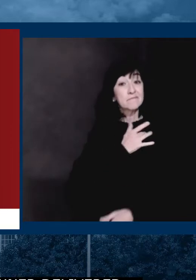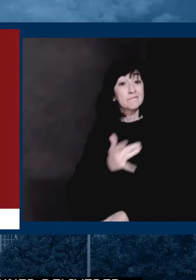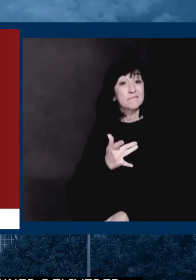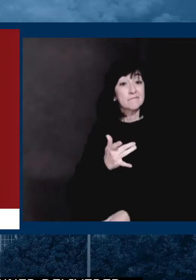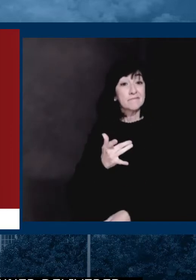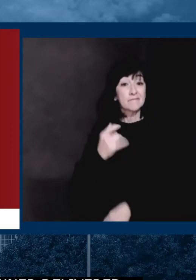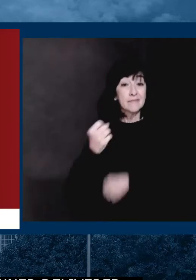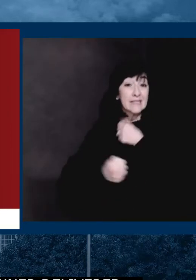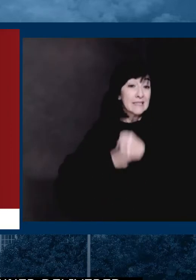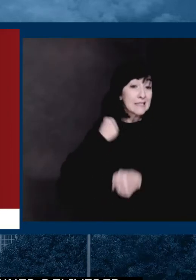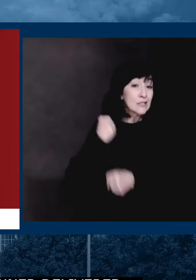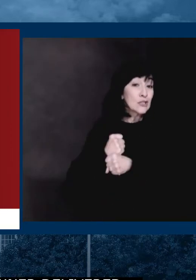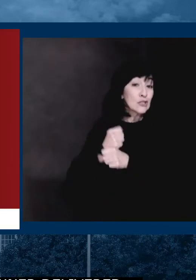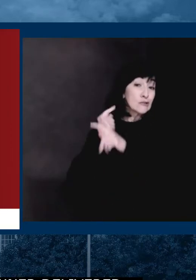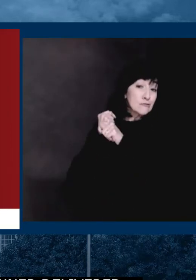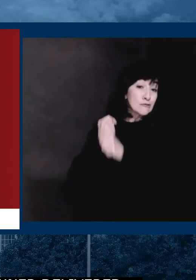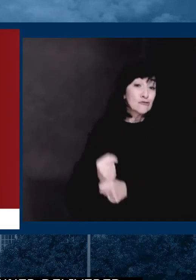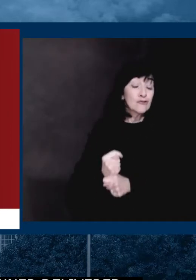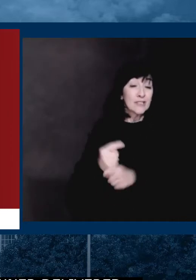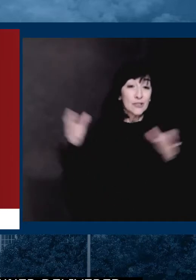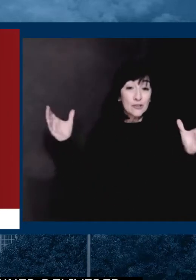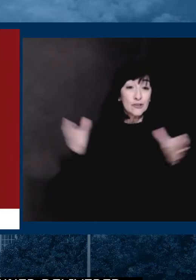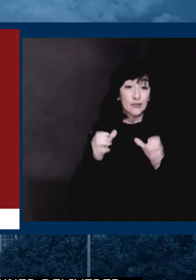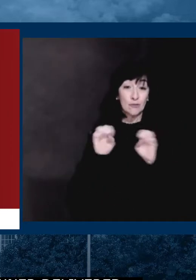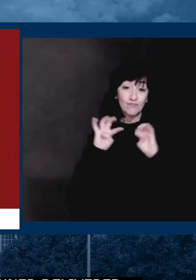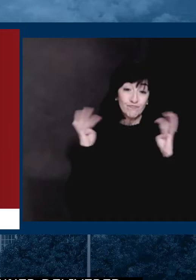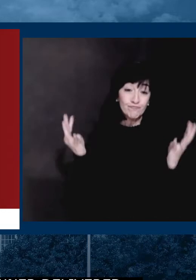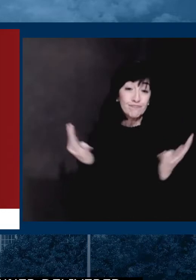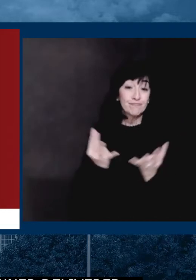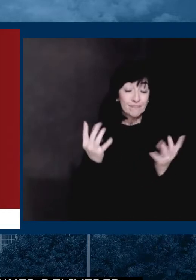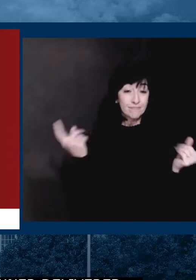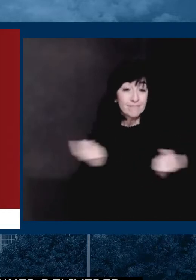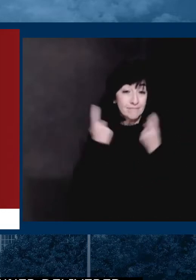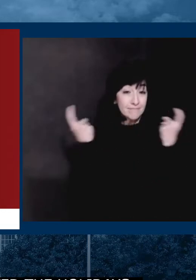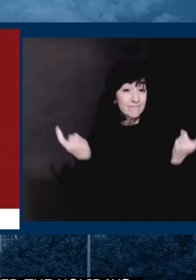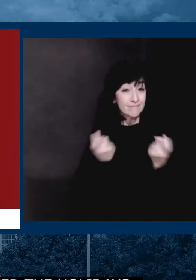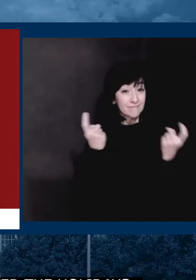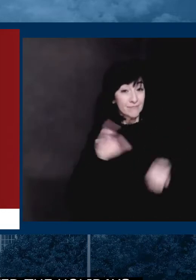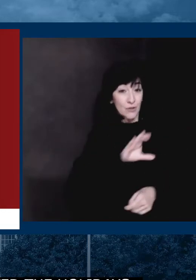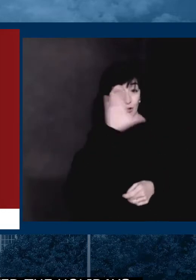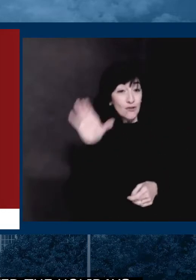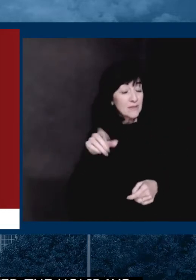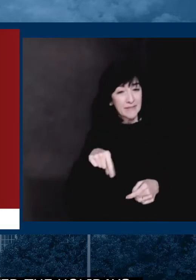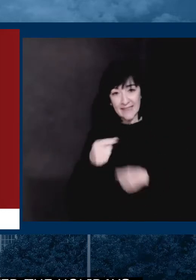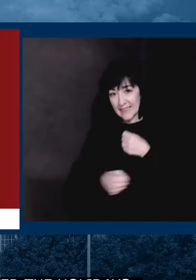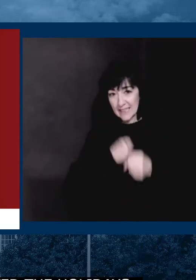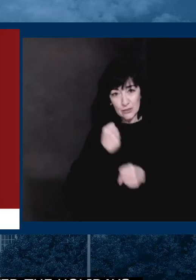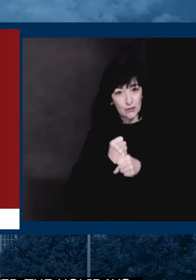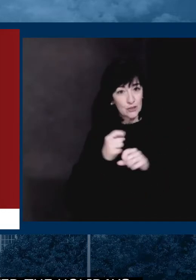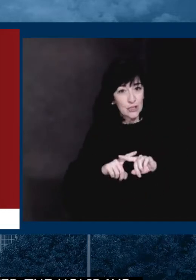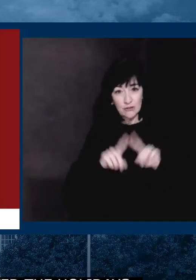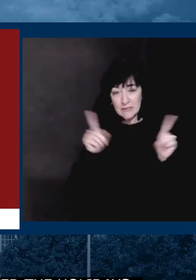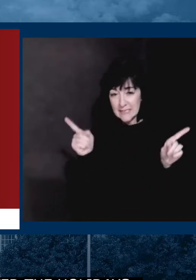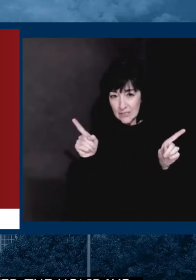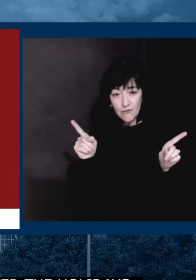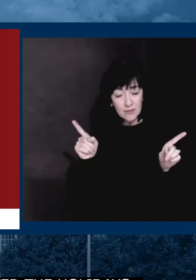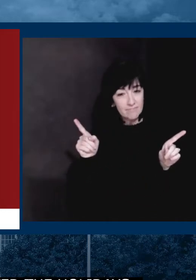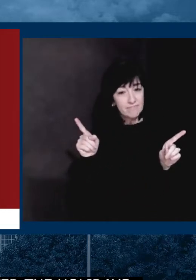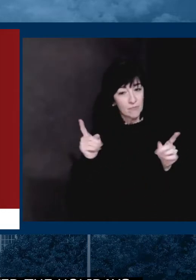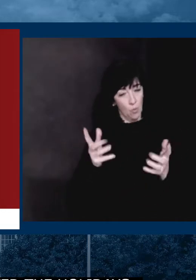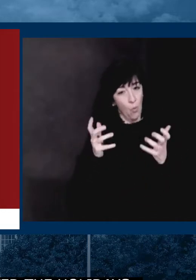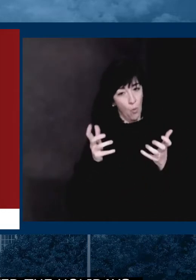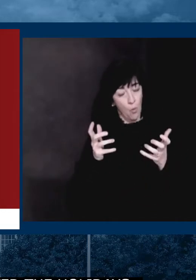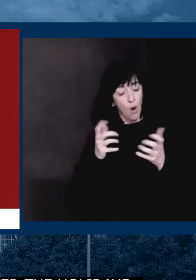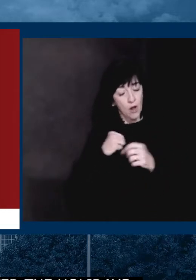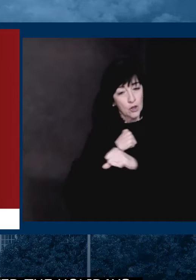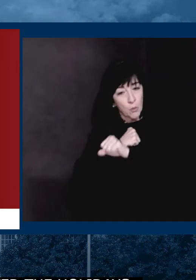the past, to really protect, in particular, our senior citizens like my mother, those that are in nursing homes,